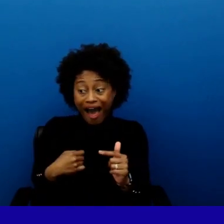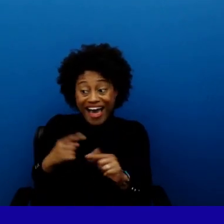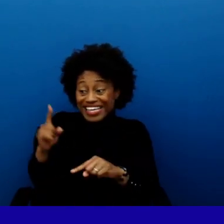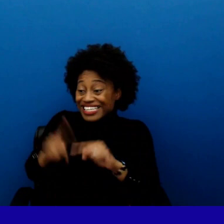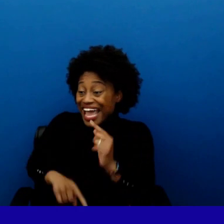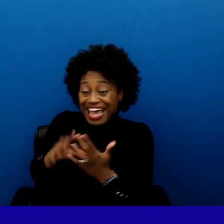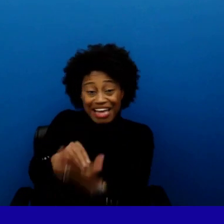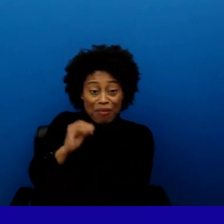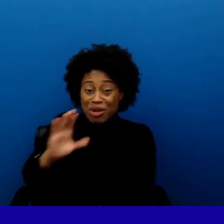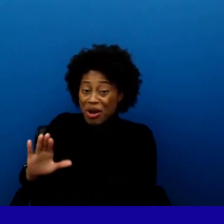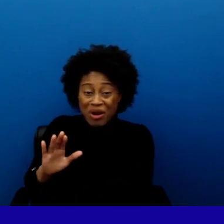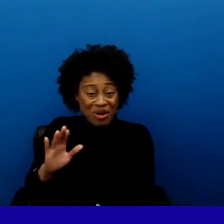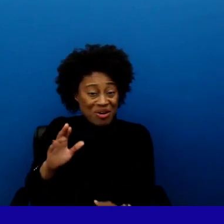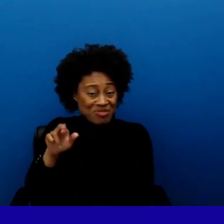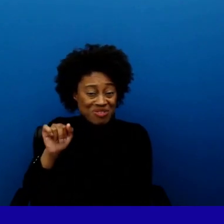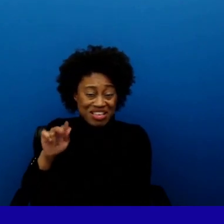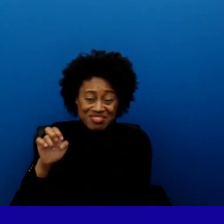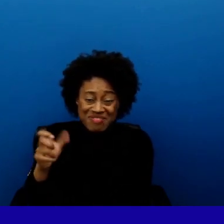I've Hmm. tried,